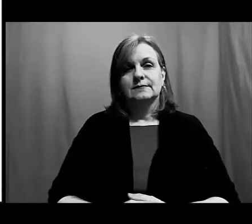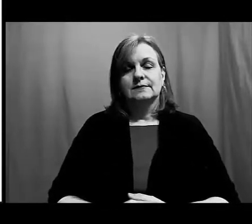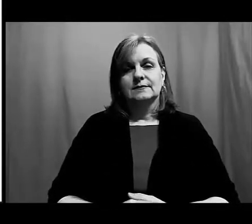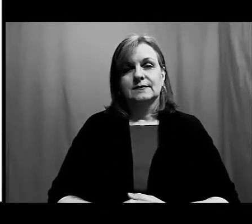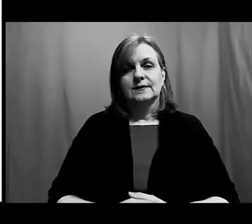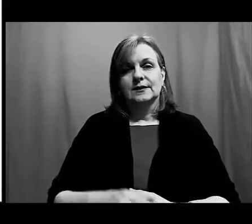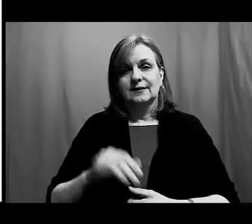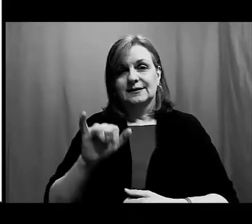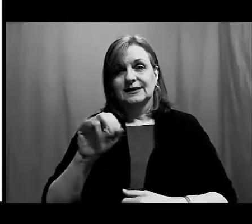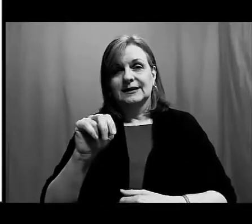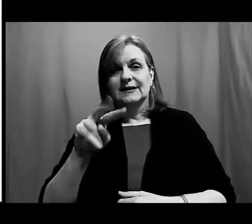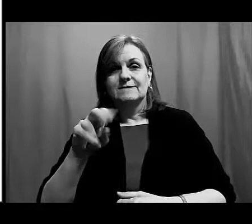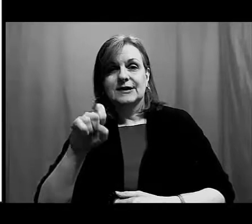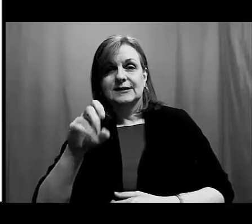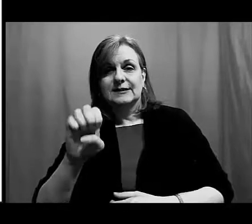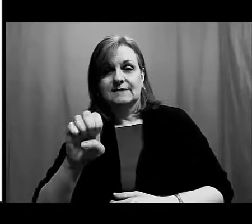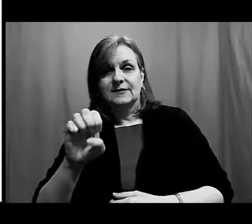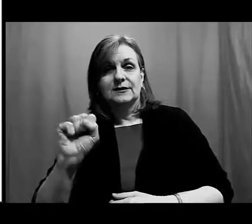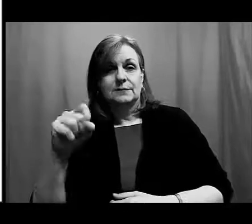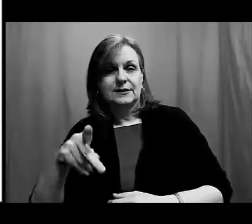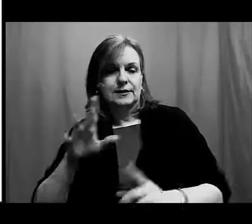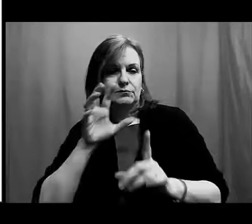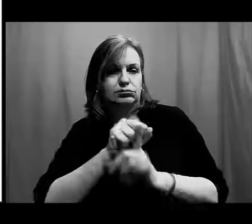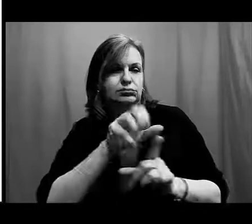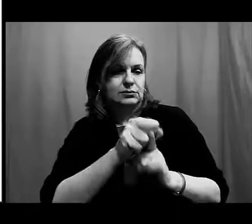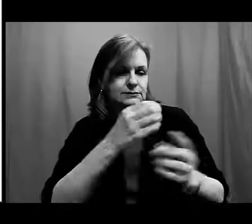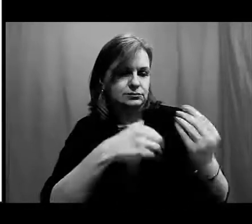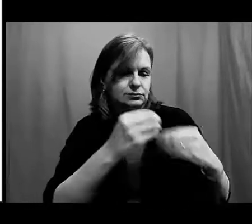We're going to look at them preying on native species